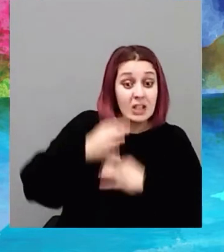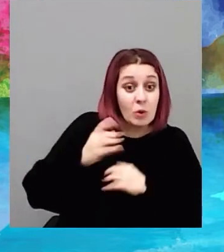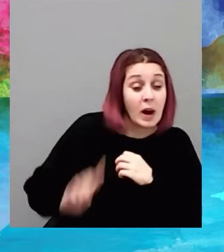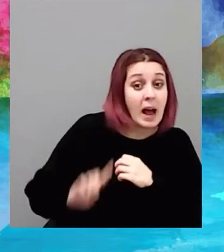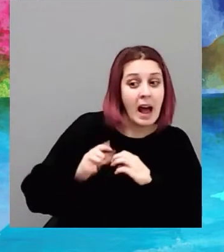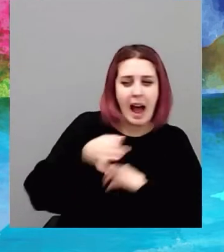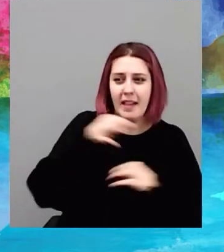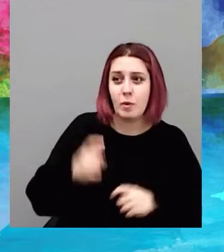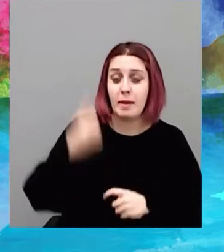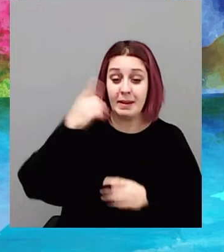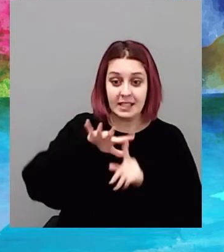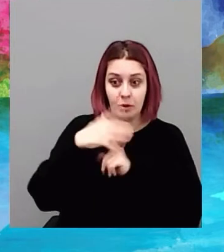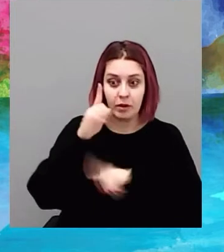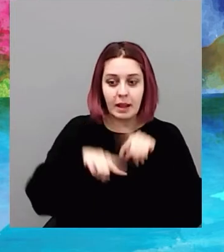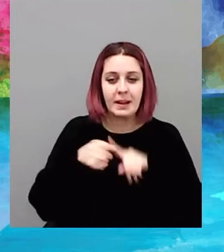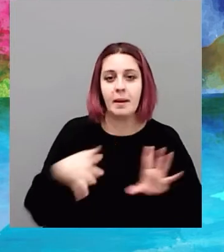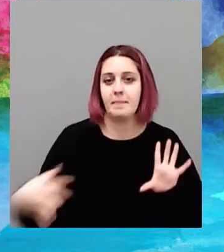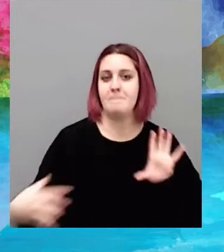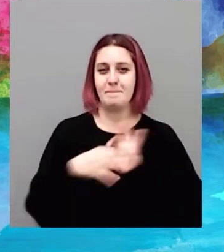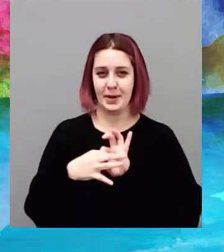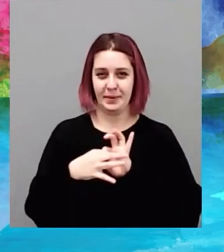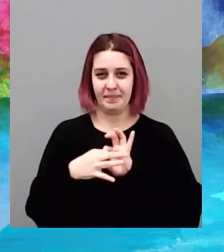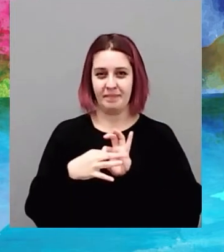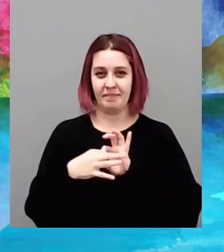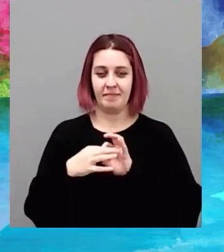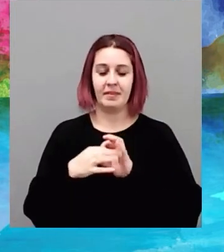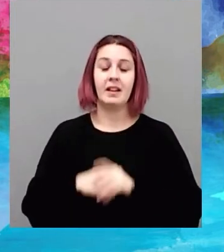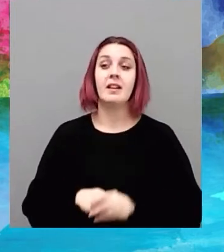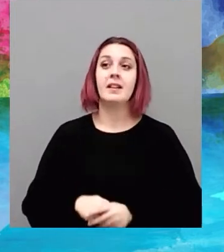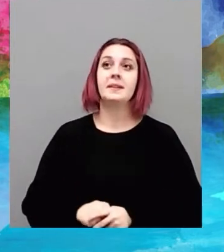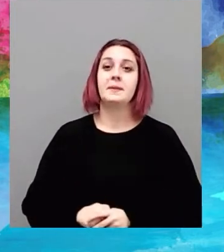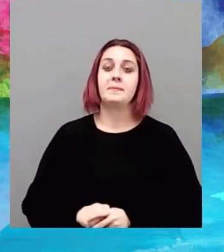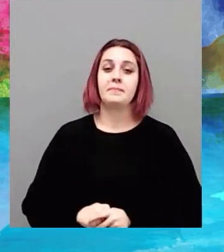routes for each situation and for each person.